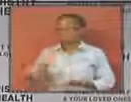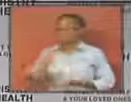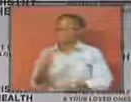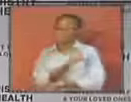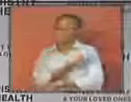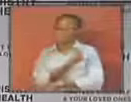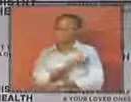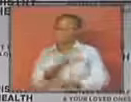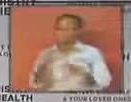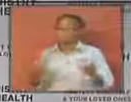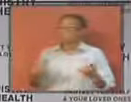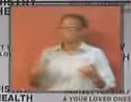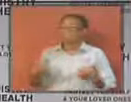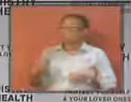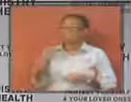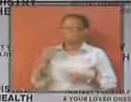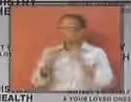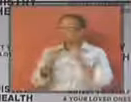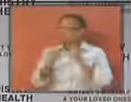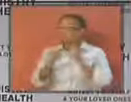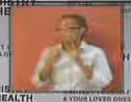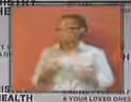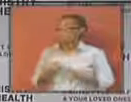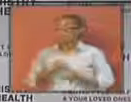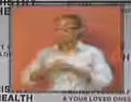Professor Carrington would have mentioned the vaccine